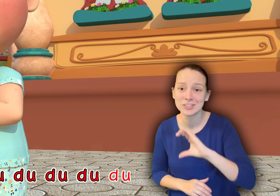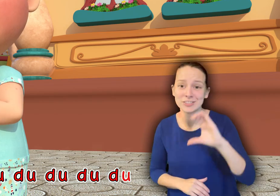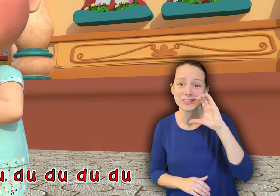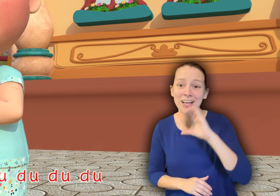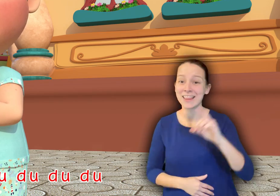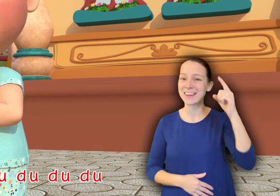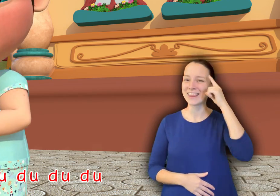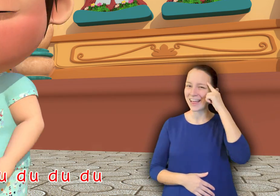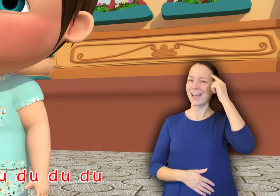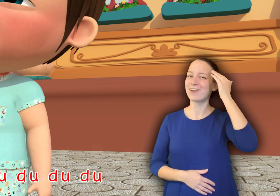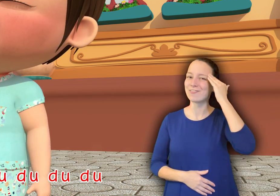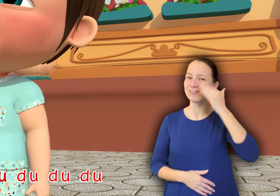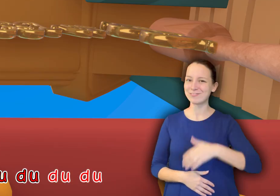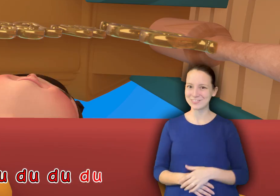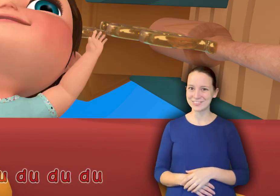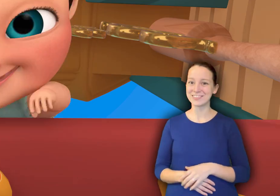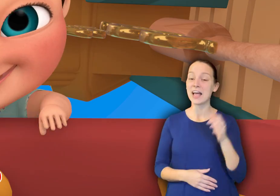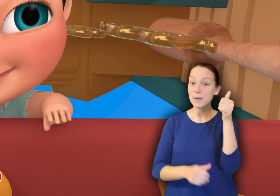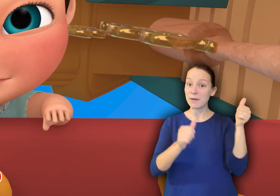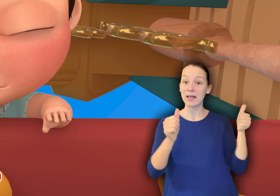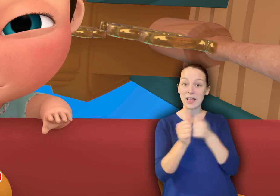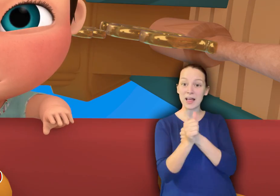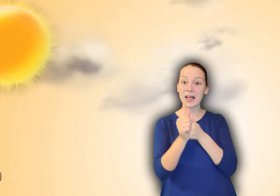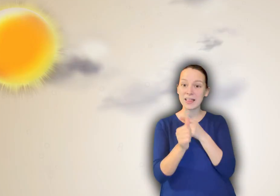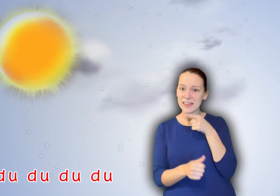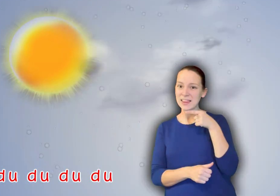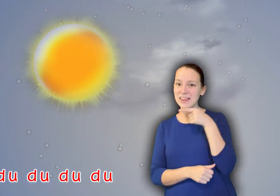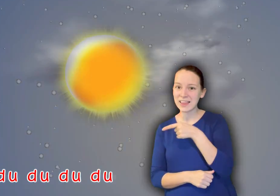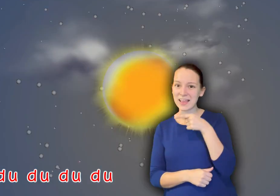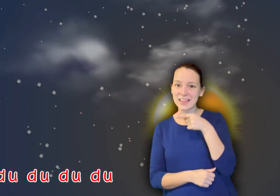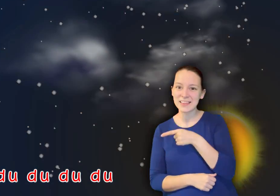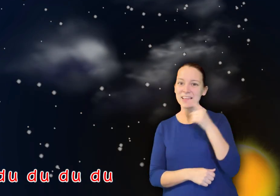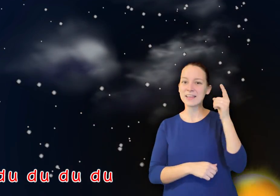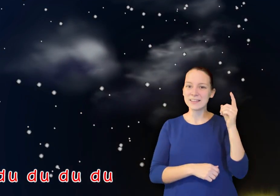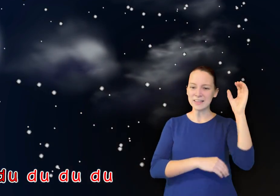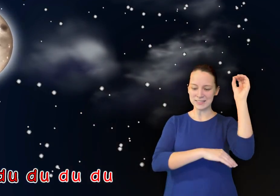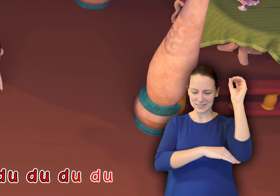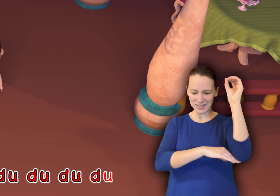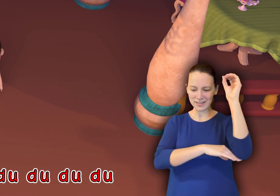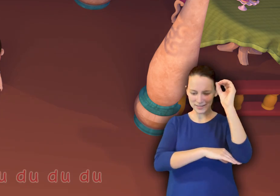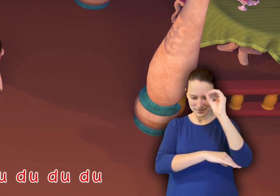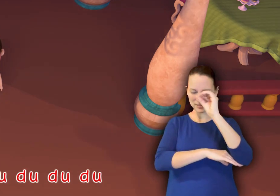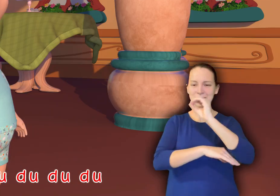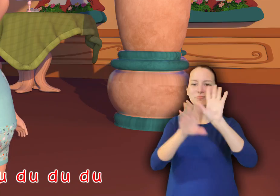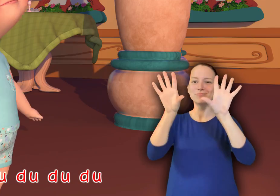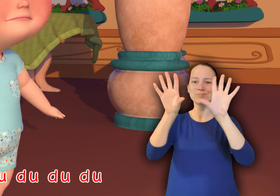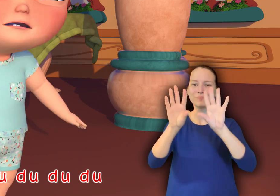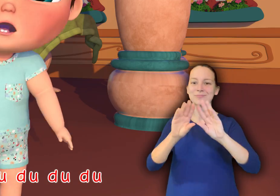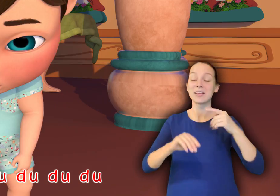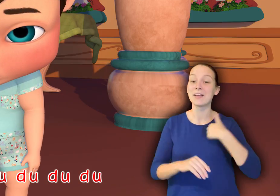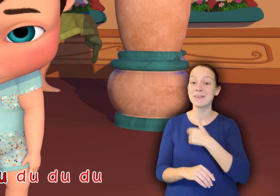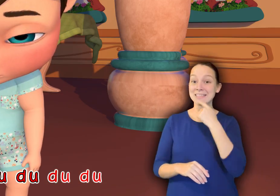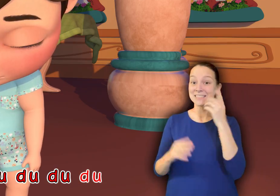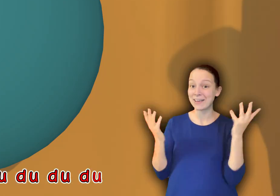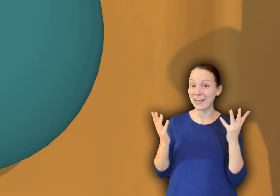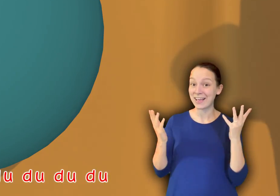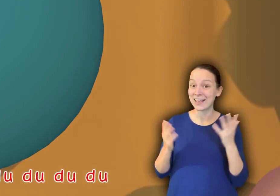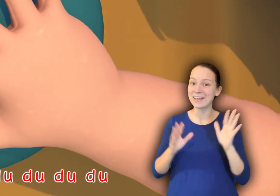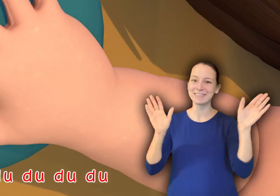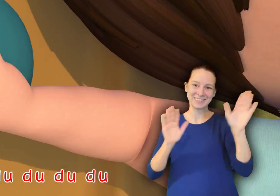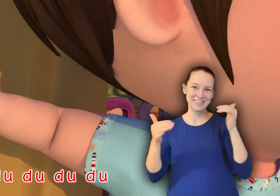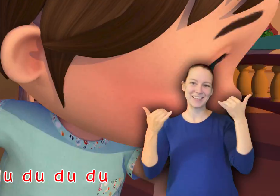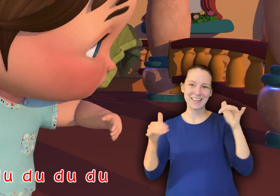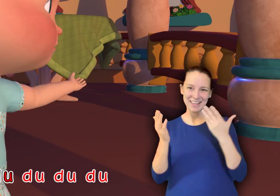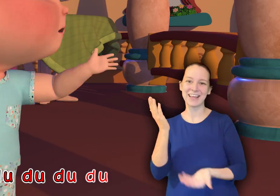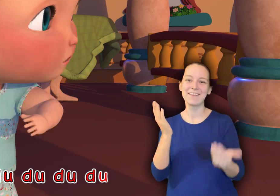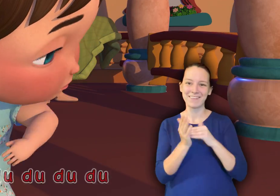low I think I know behind the bow the sun set away and so we say